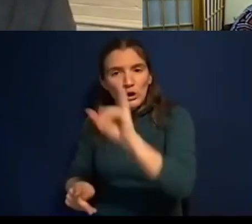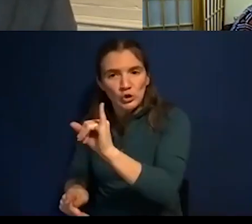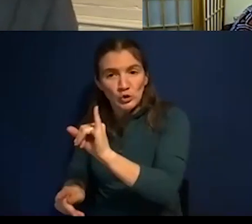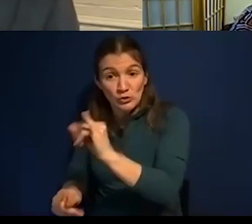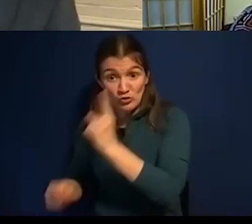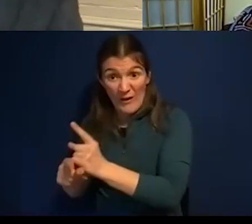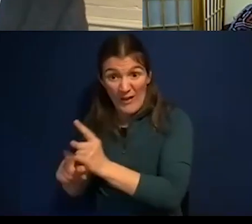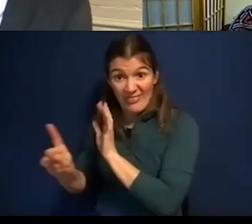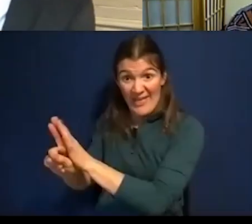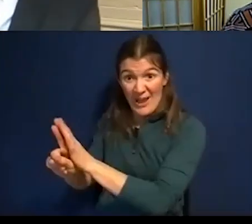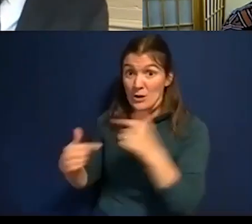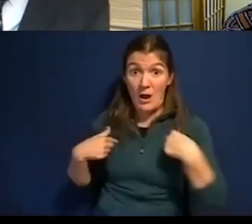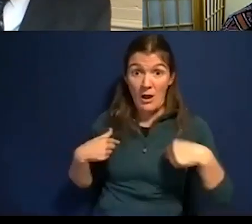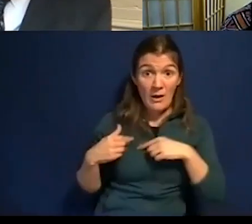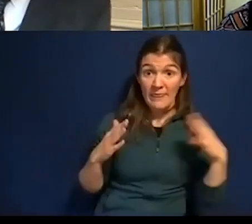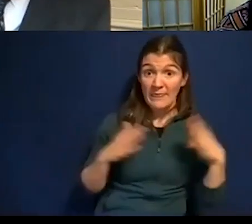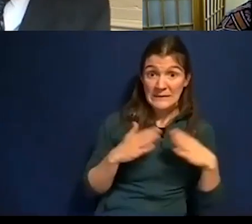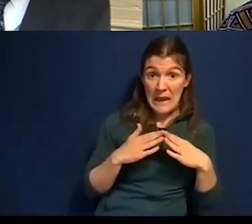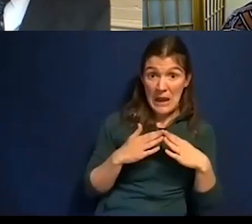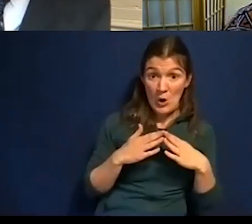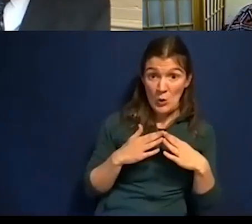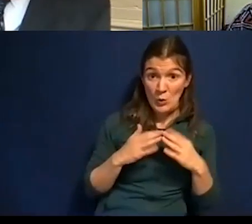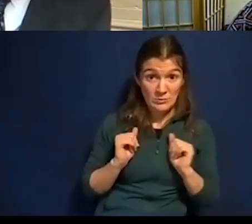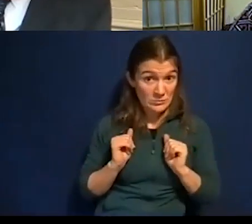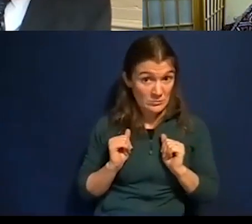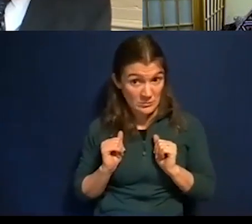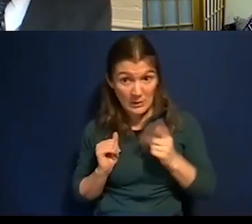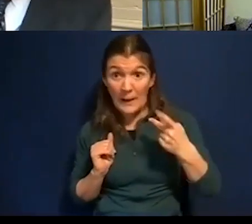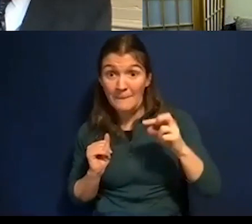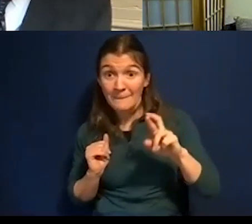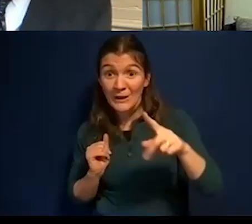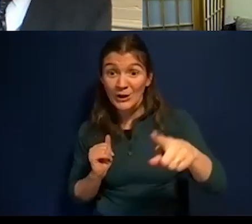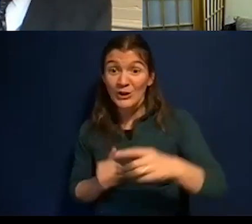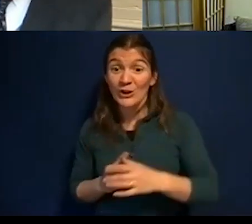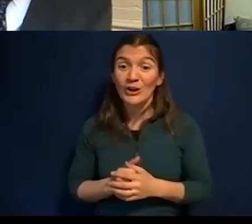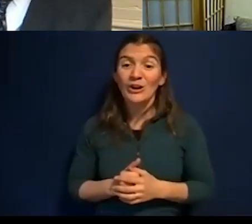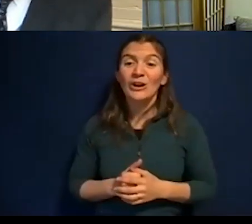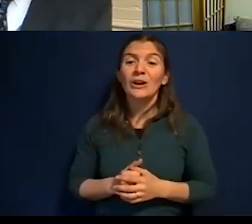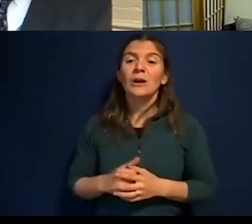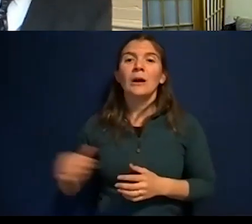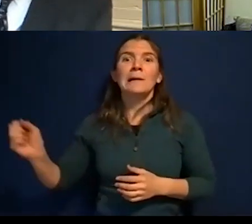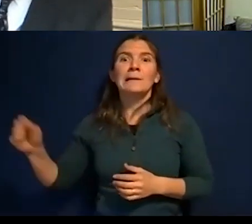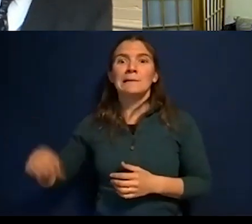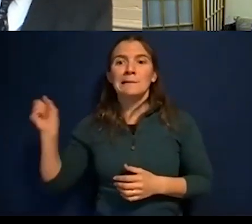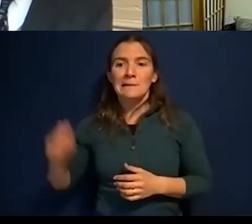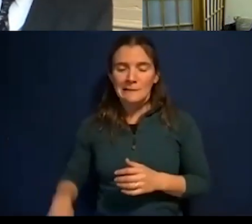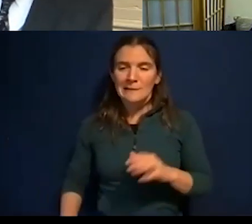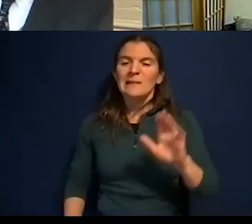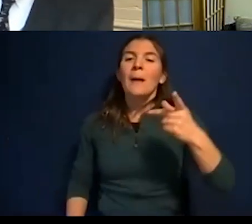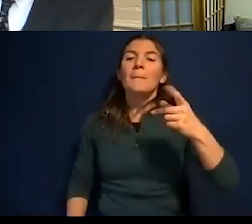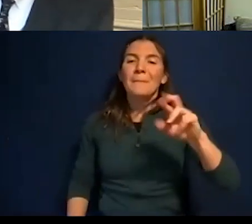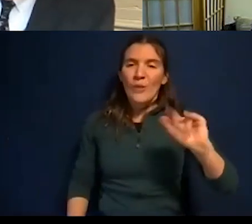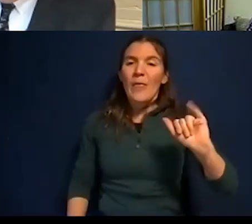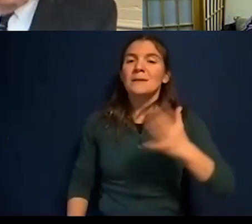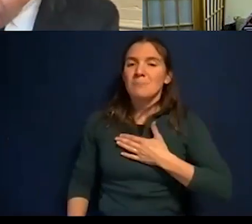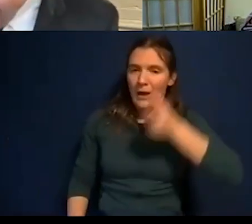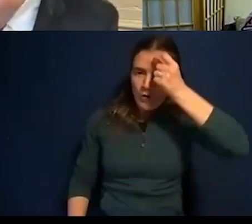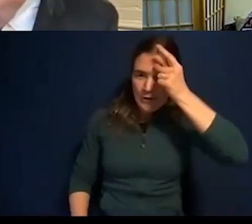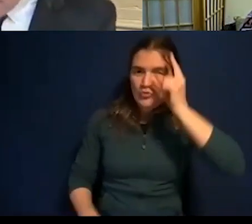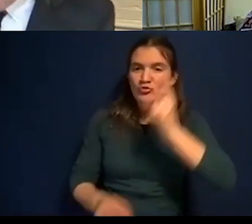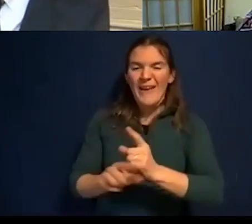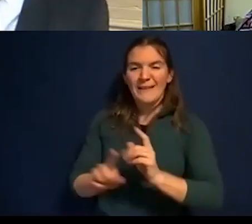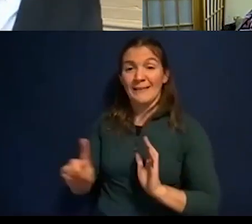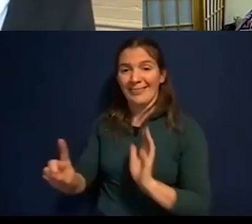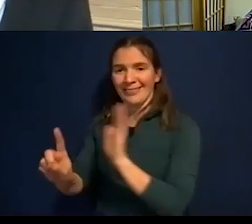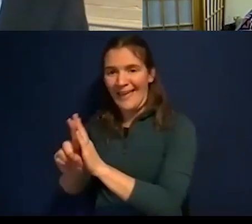structure. Okay. Peter. Yes. That's our understanding as well, that this is something